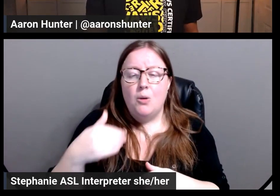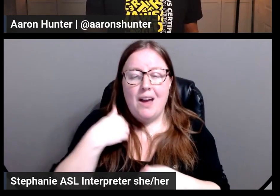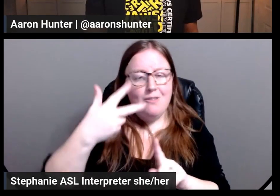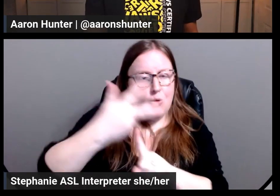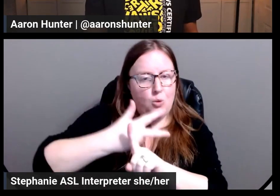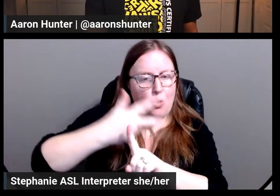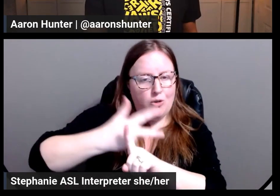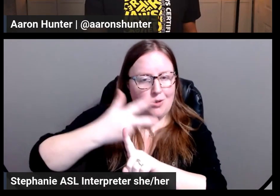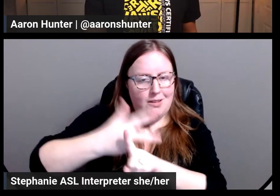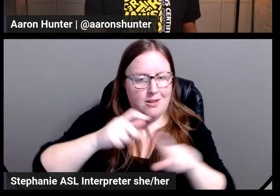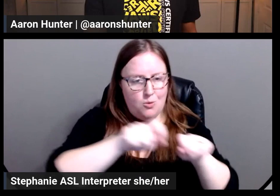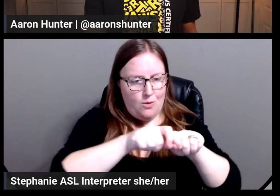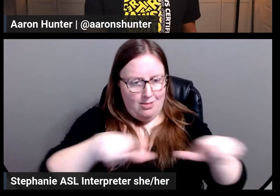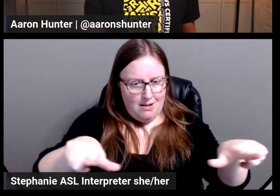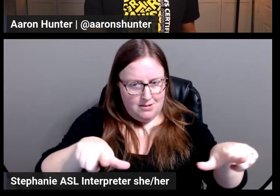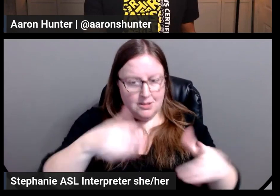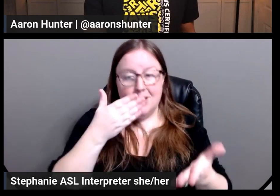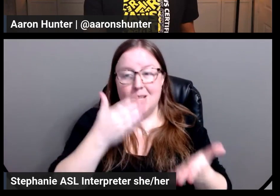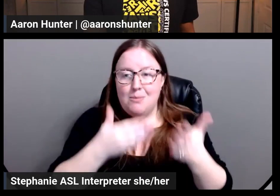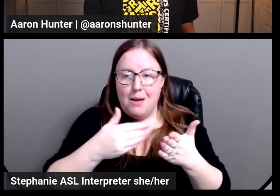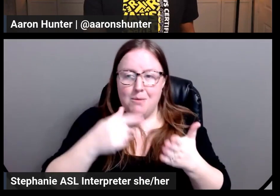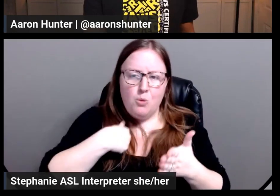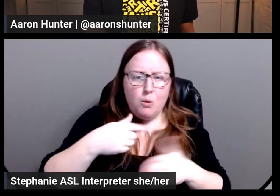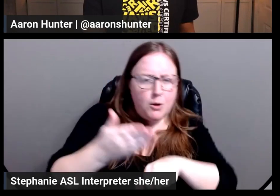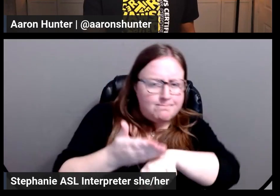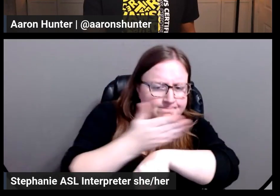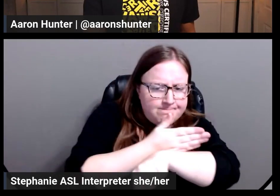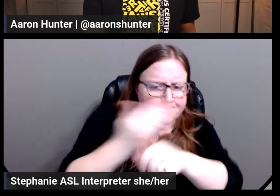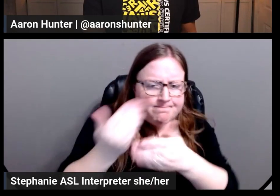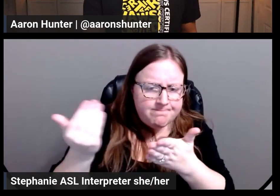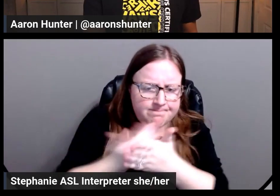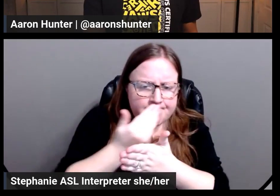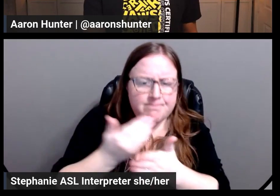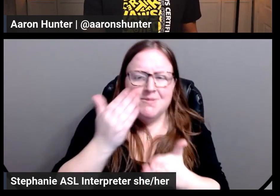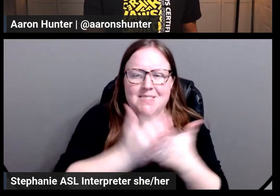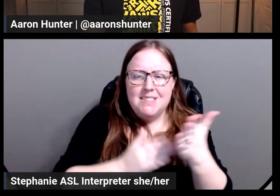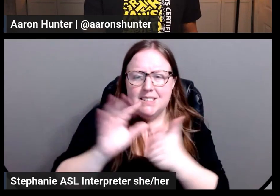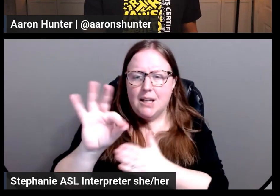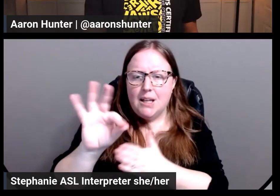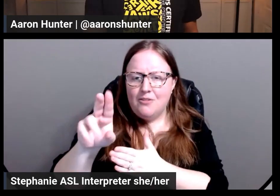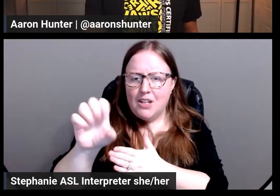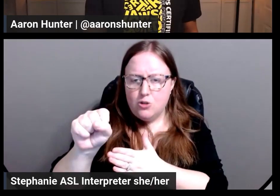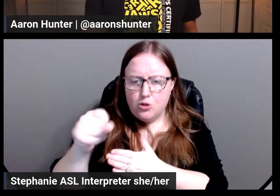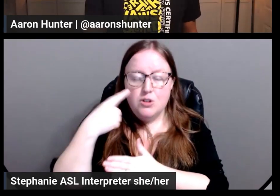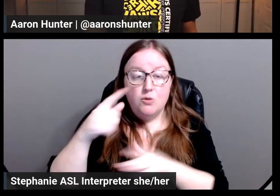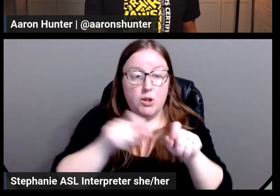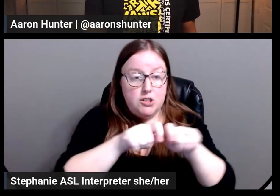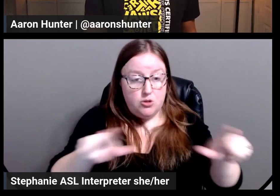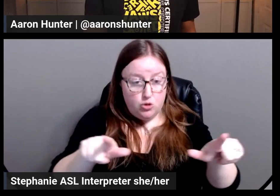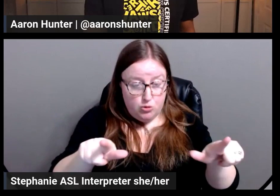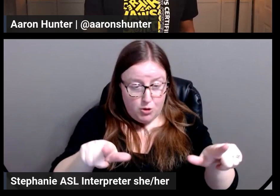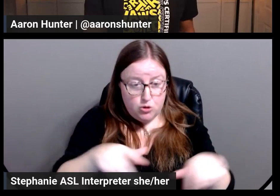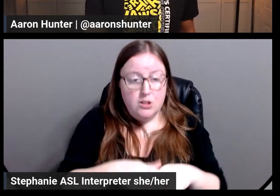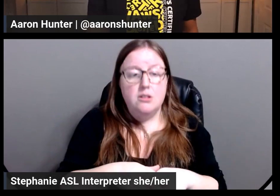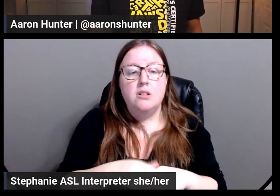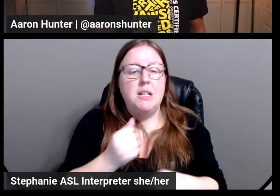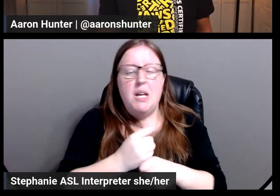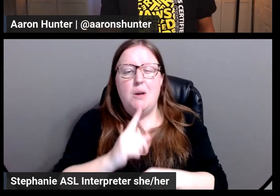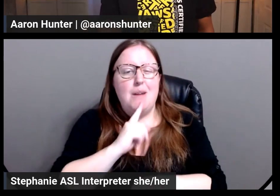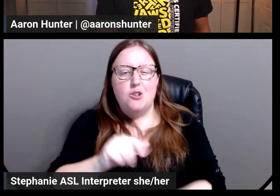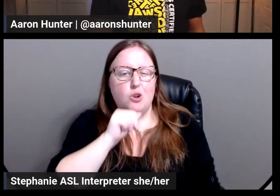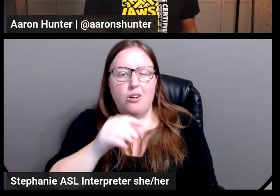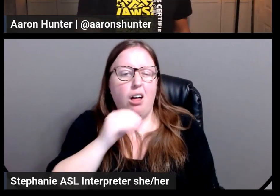release cadence where we might refresh some of the components of the distribution to keep it from getting